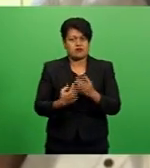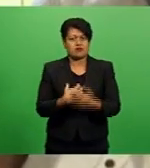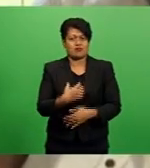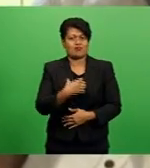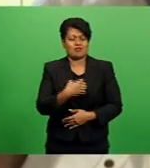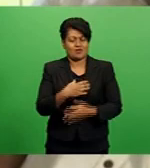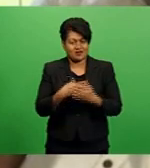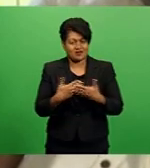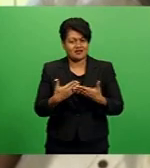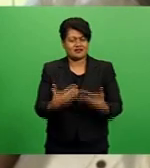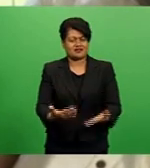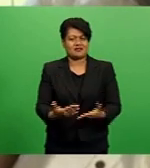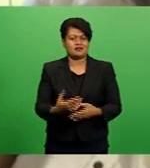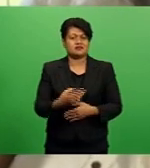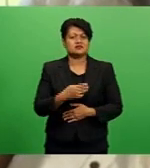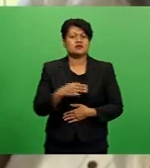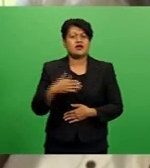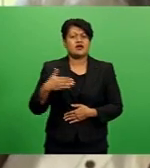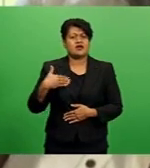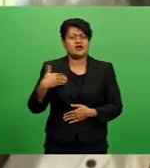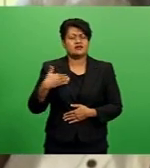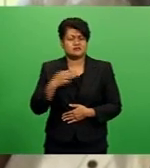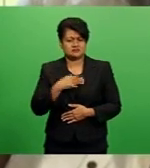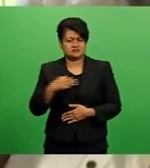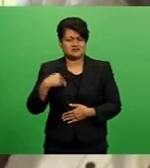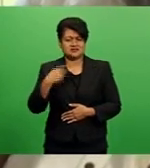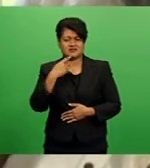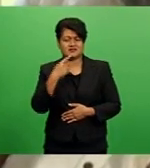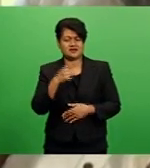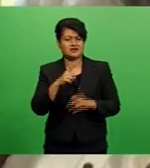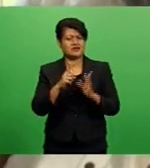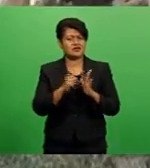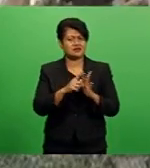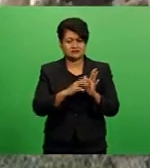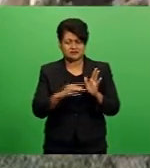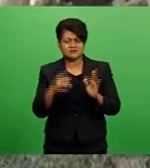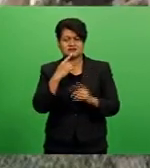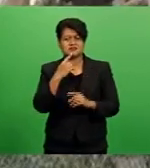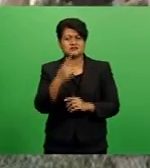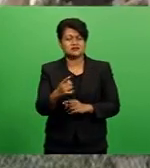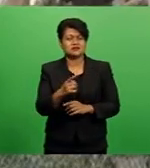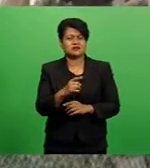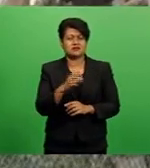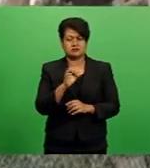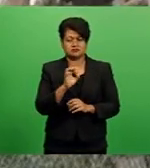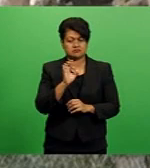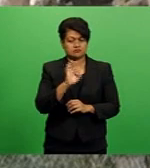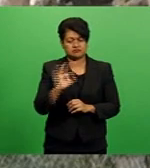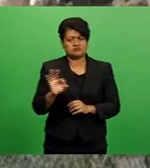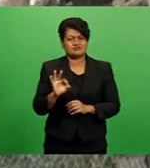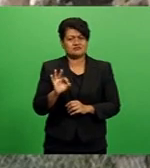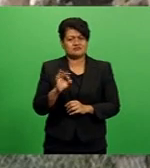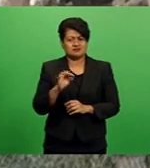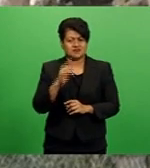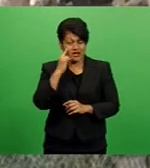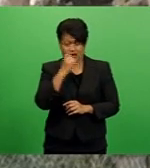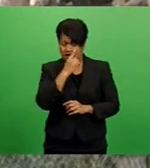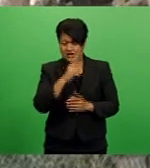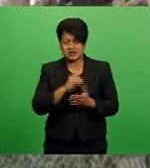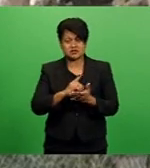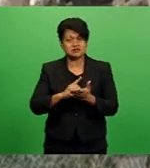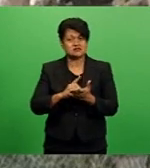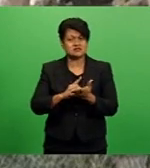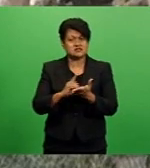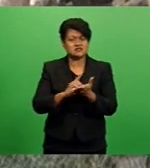Dr. Ephraim Wanganembete says his teams on the ground have not detected eye diseases but are exhausting every